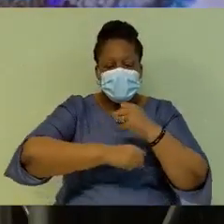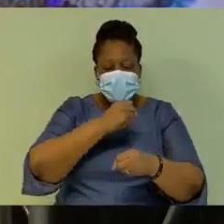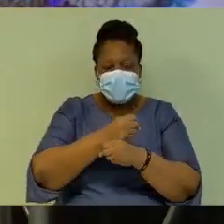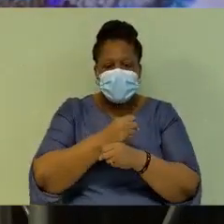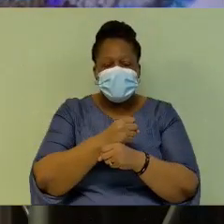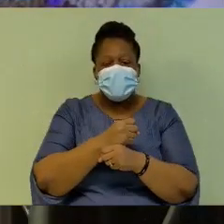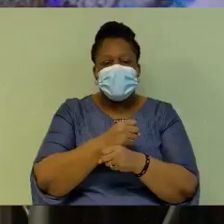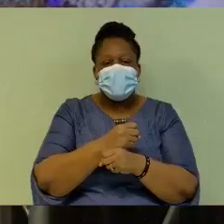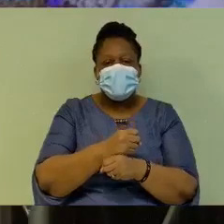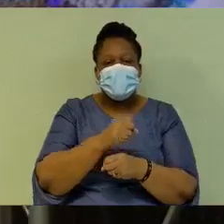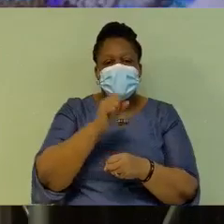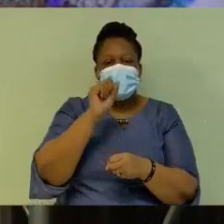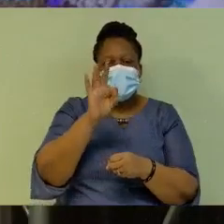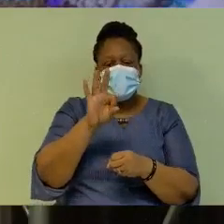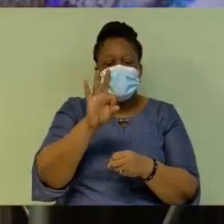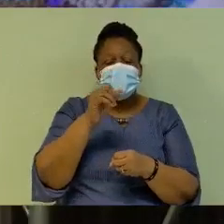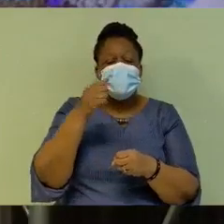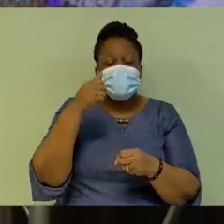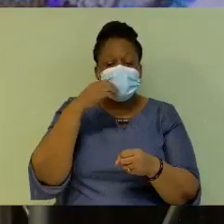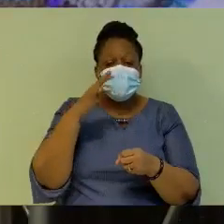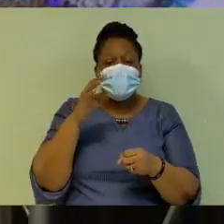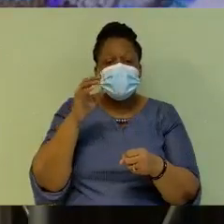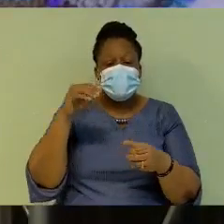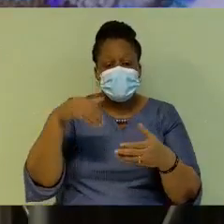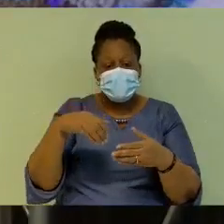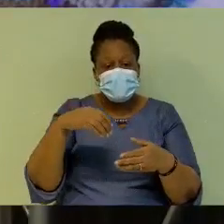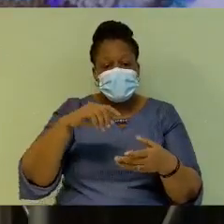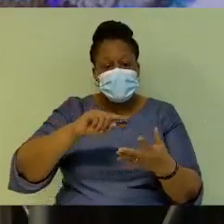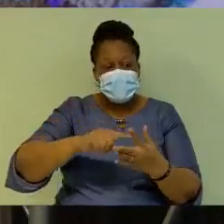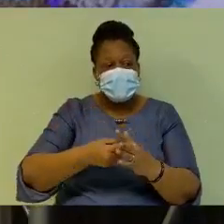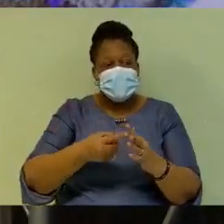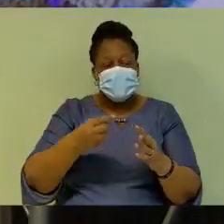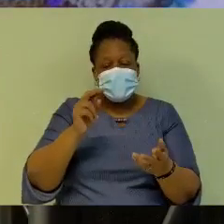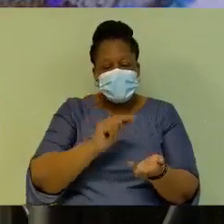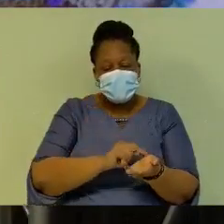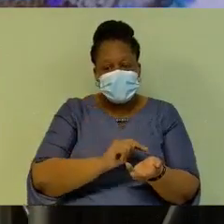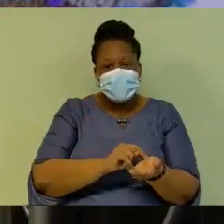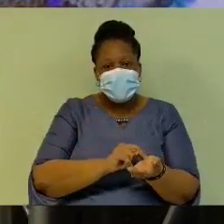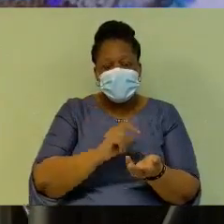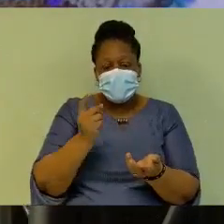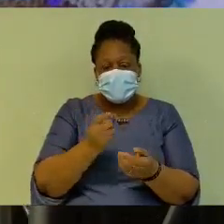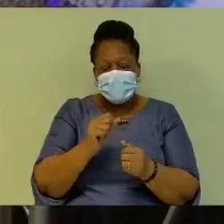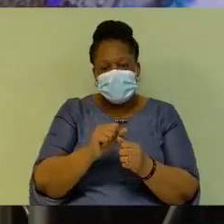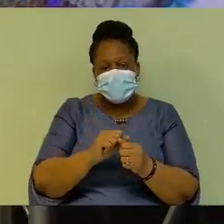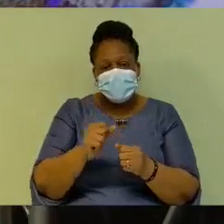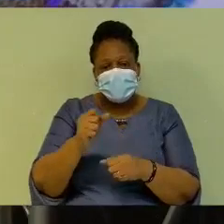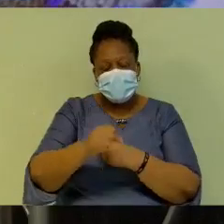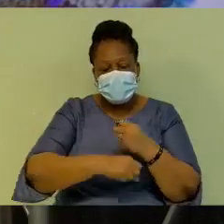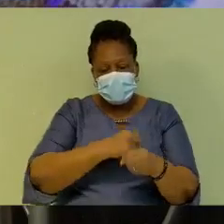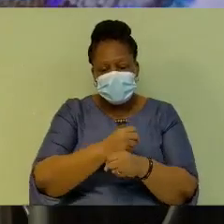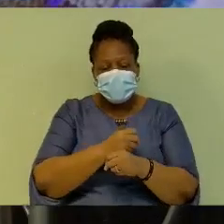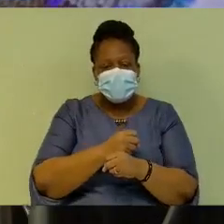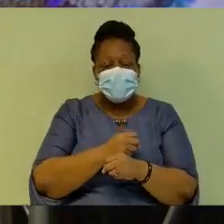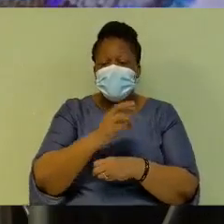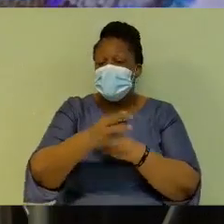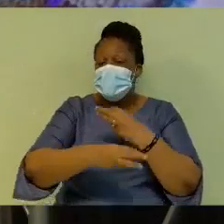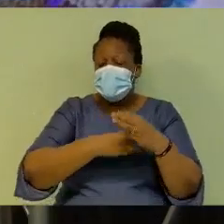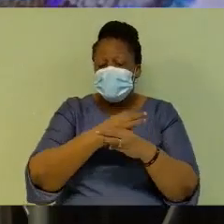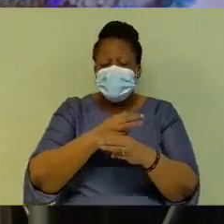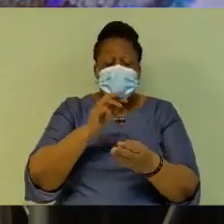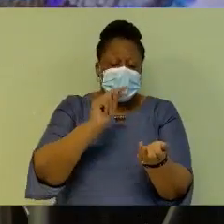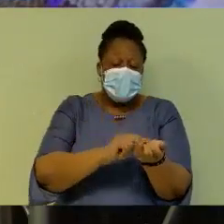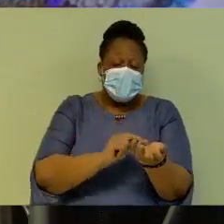is celebrated on May 12th by the International Council of Nurses. Around the world, it is known as Nurses